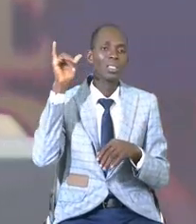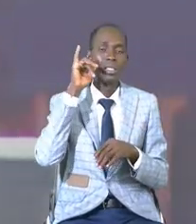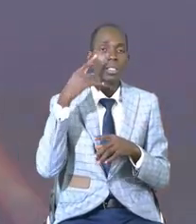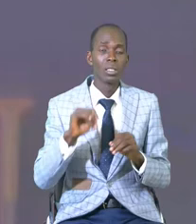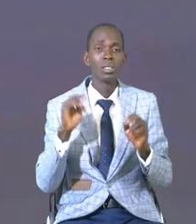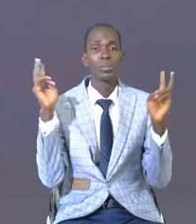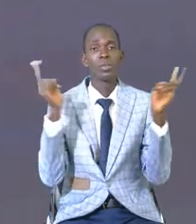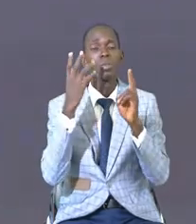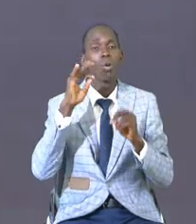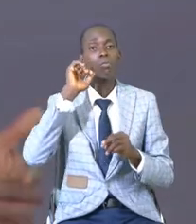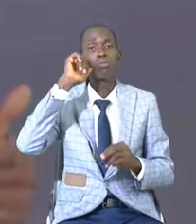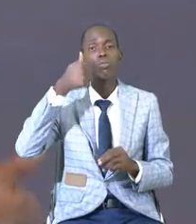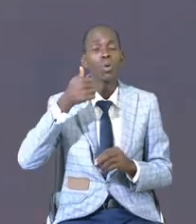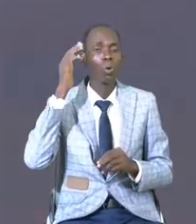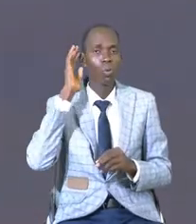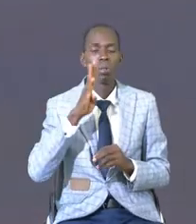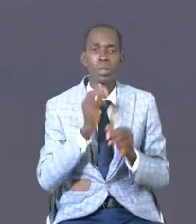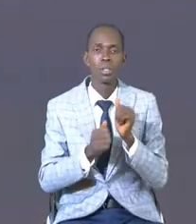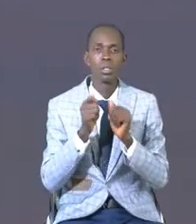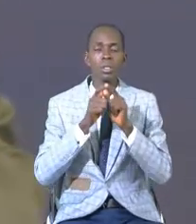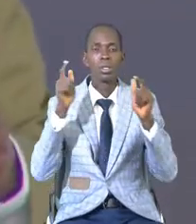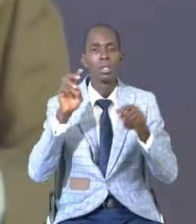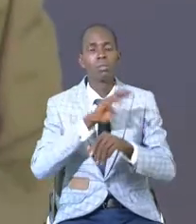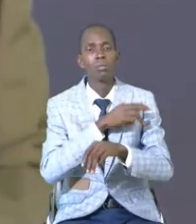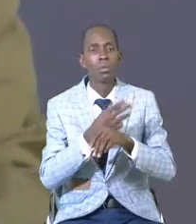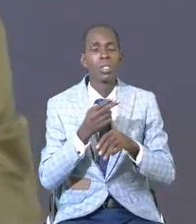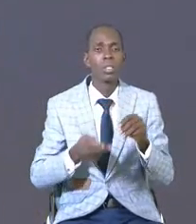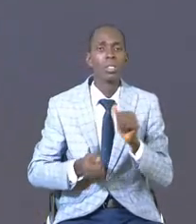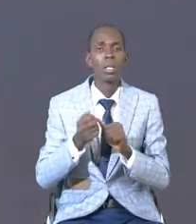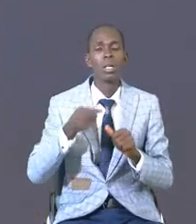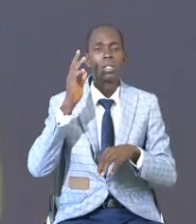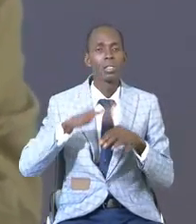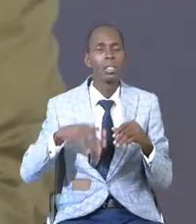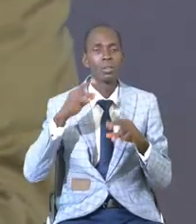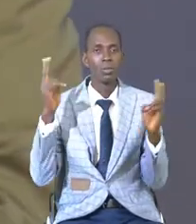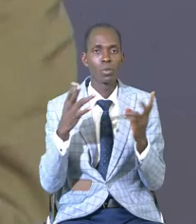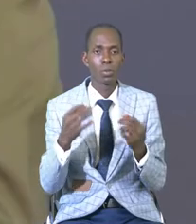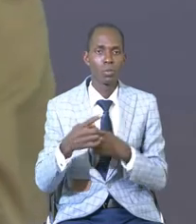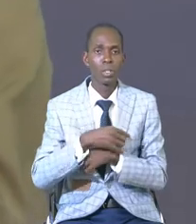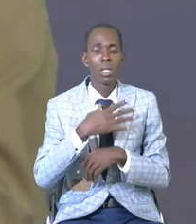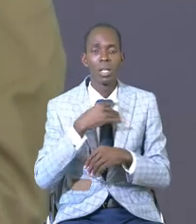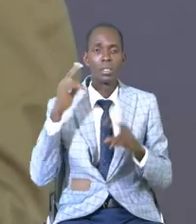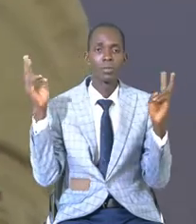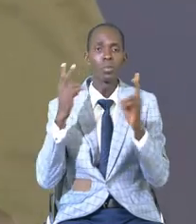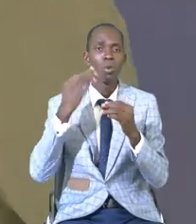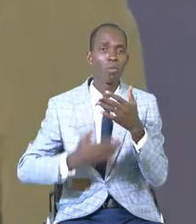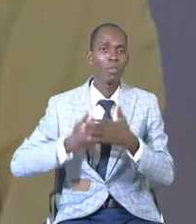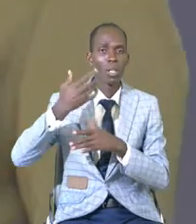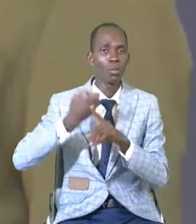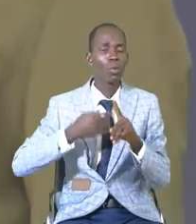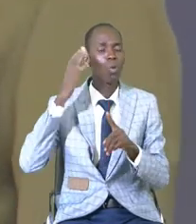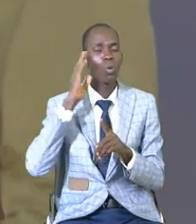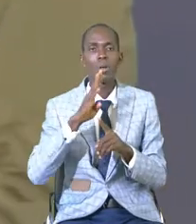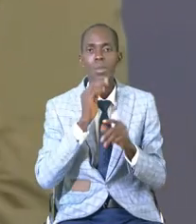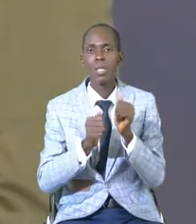tomorrow will be greater and higher than the victory of today. And the victory of next month will be greater than the victory of